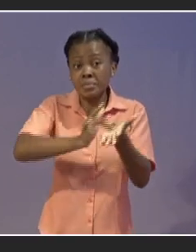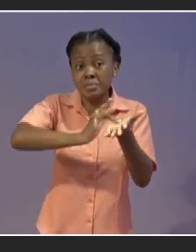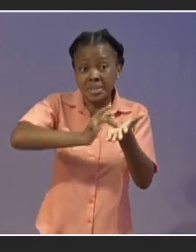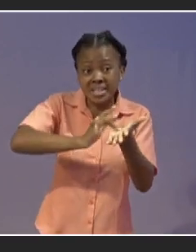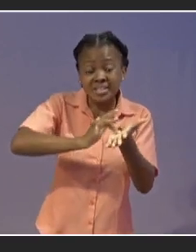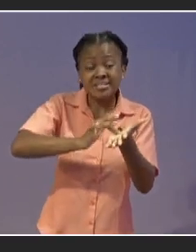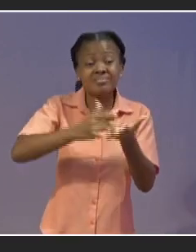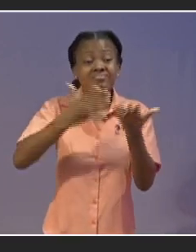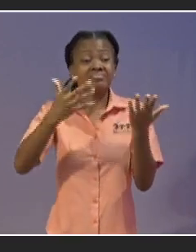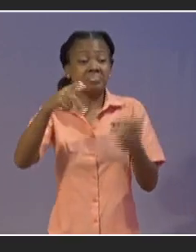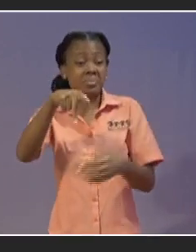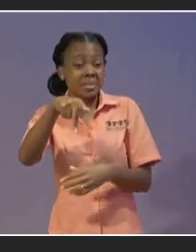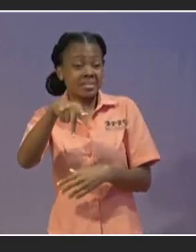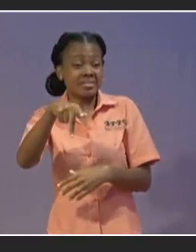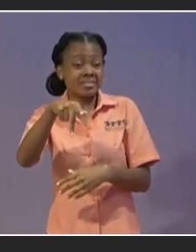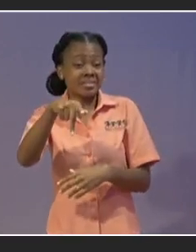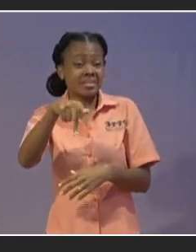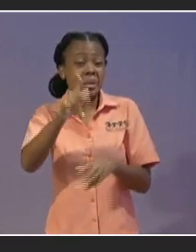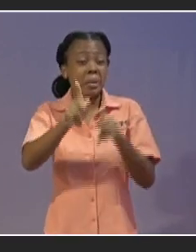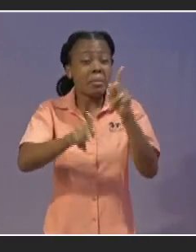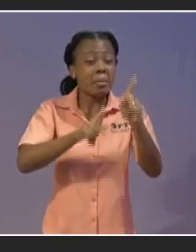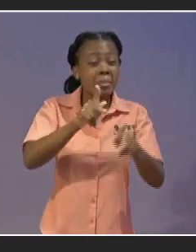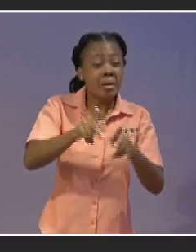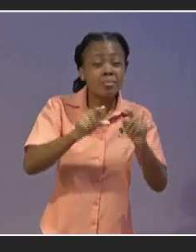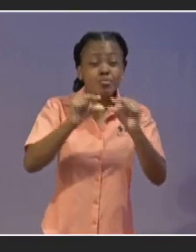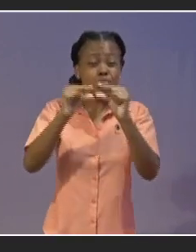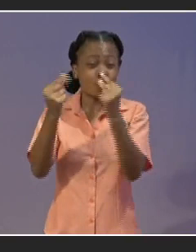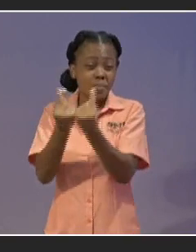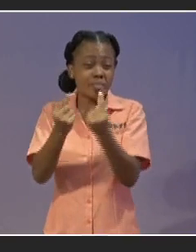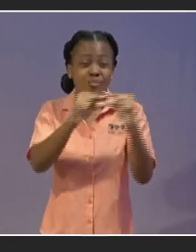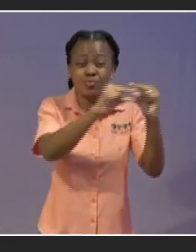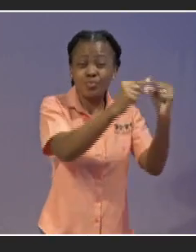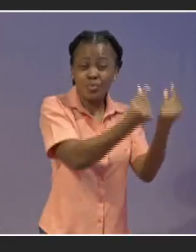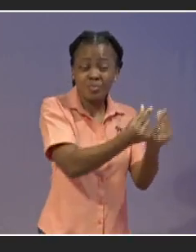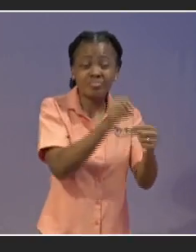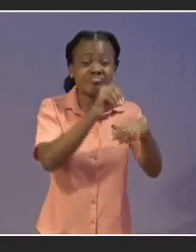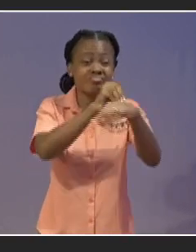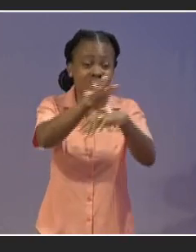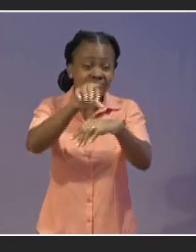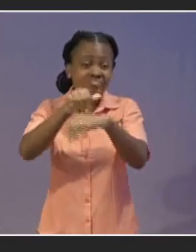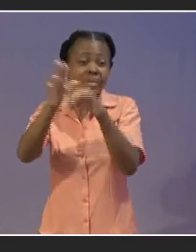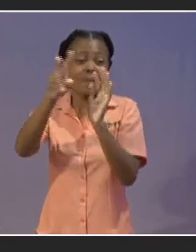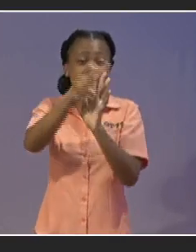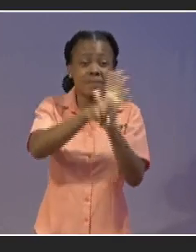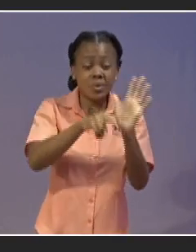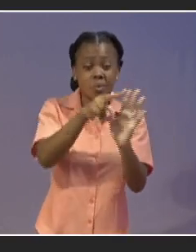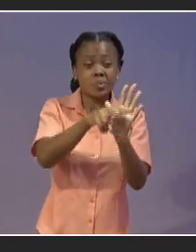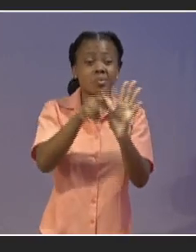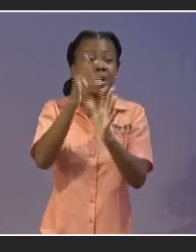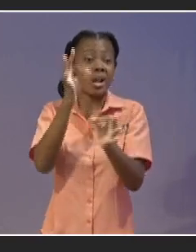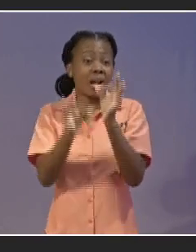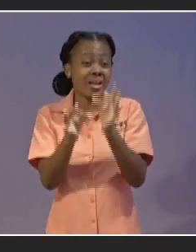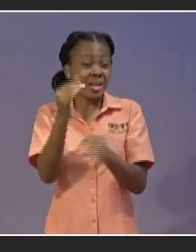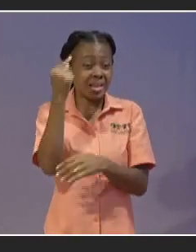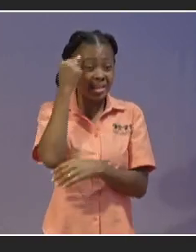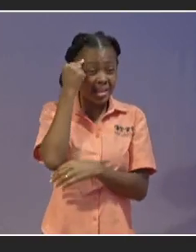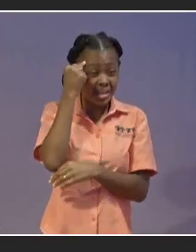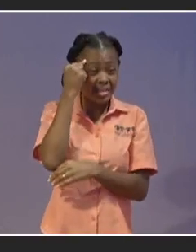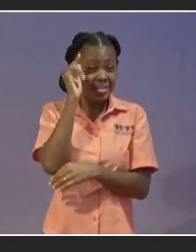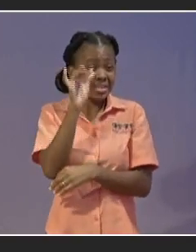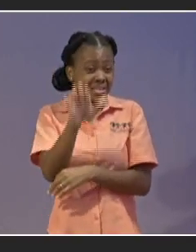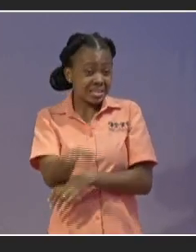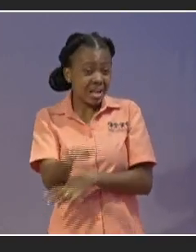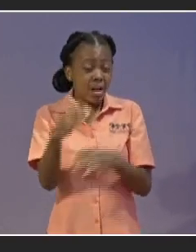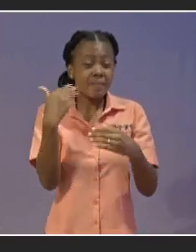connect with them via WhatsApp, FaceTime, send them videos, check in with them. If you're worried about your child who has fever, just send a link, tell them what's